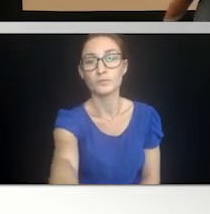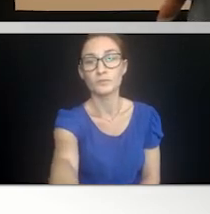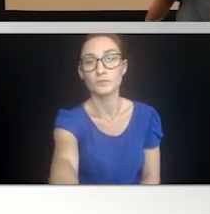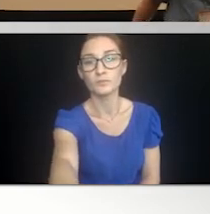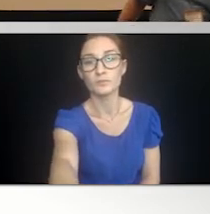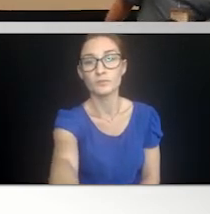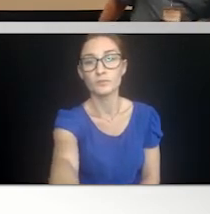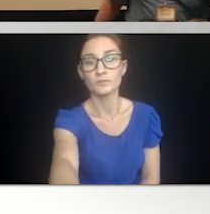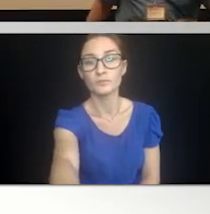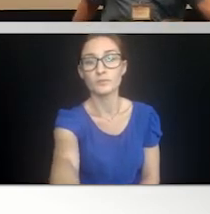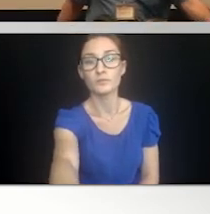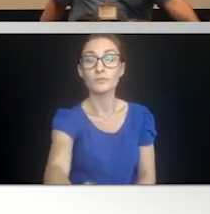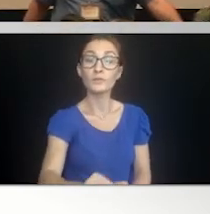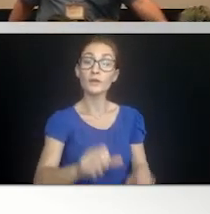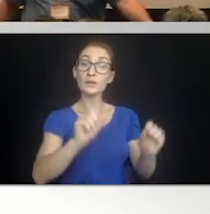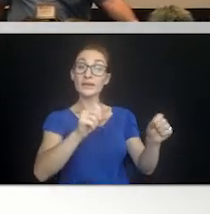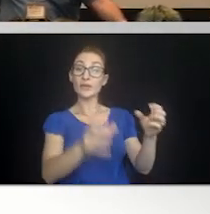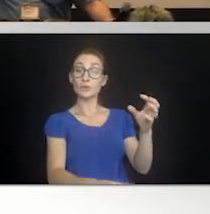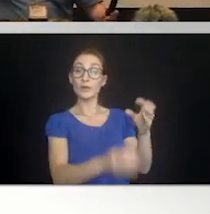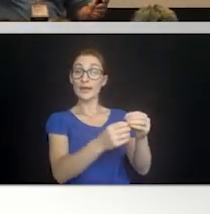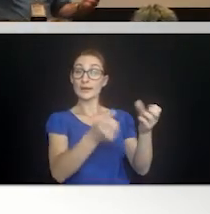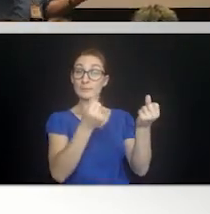Can you put multiple children on there?